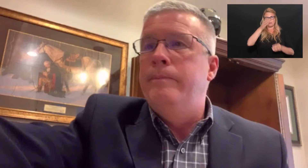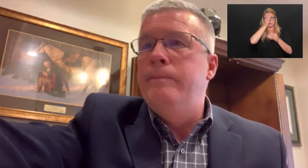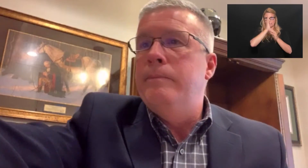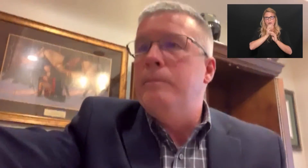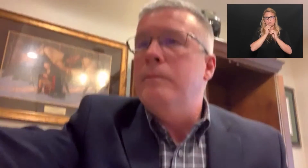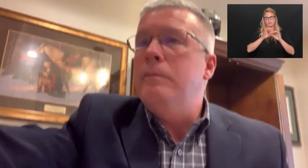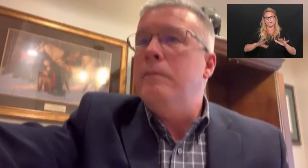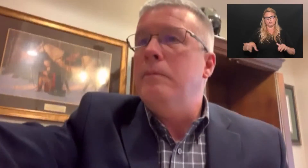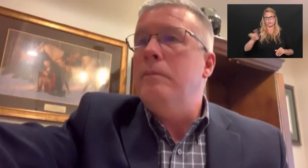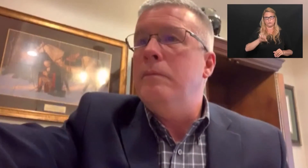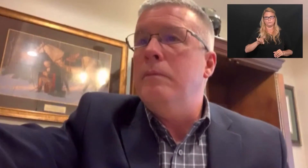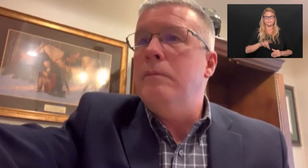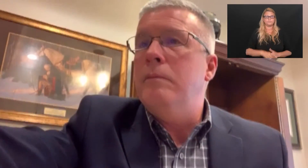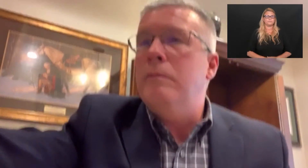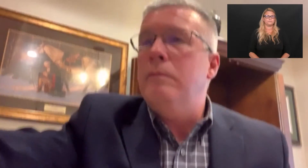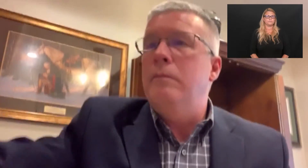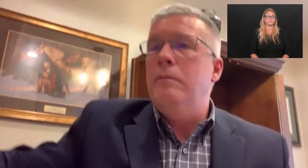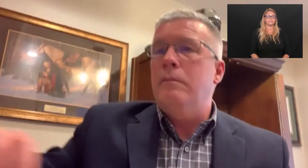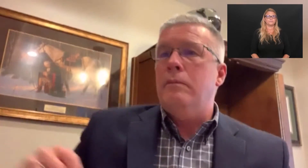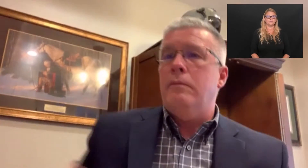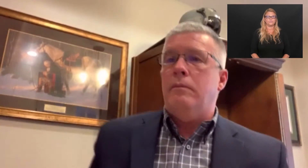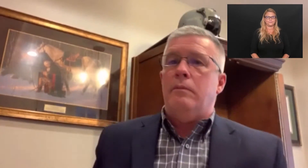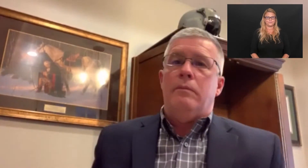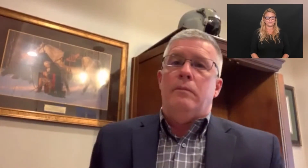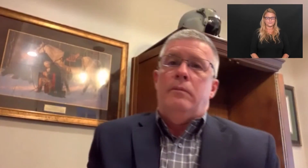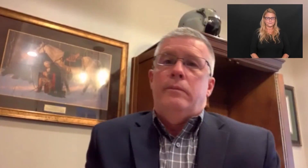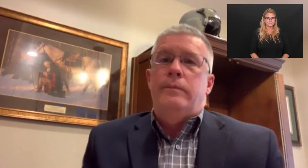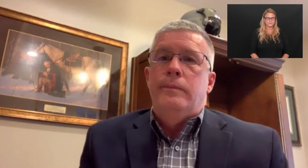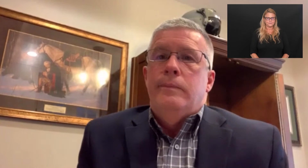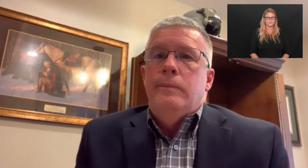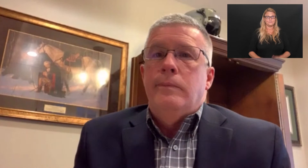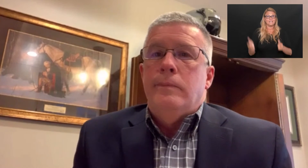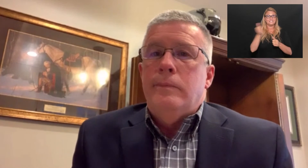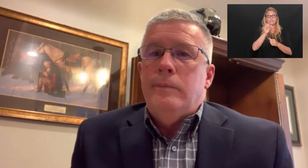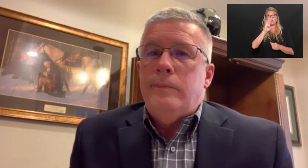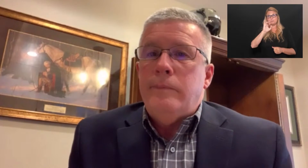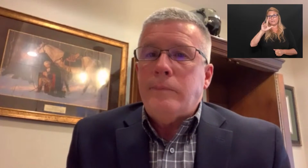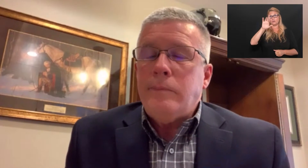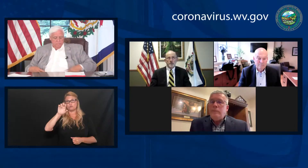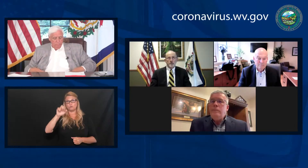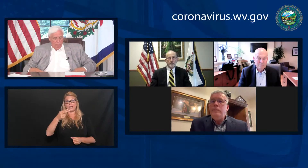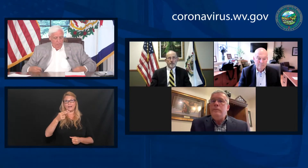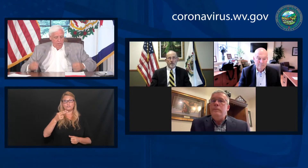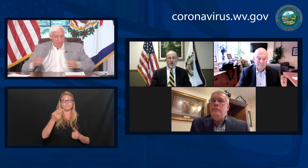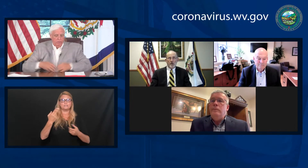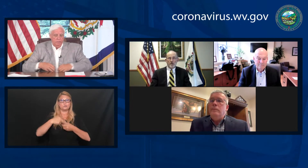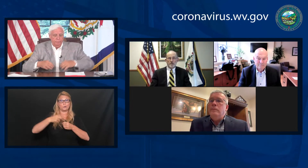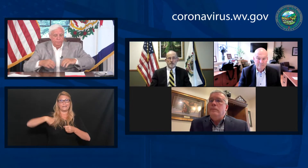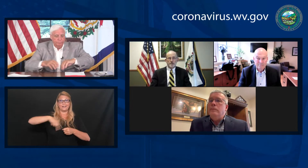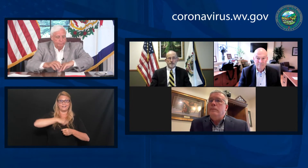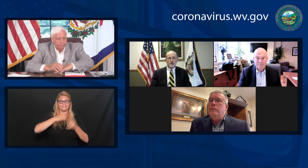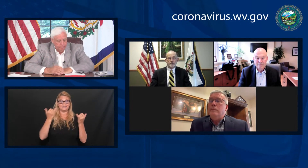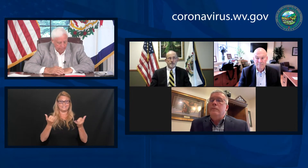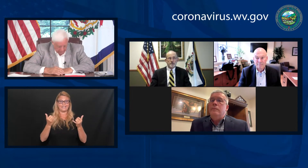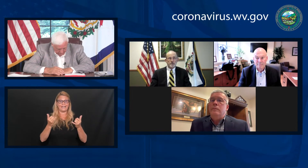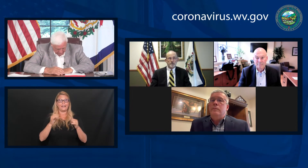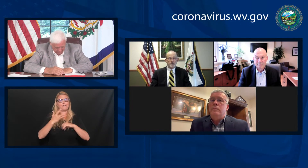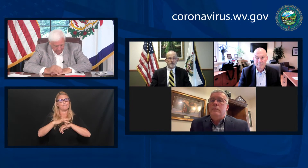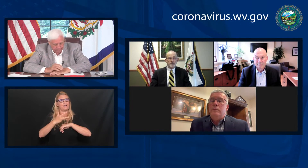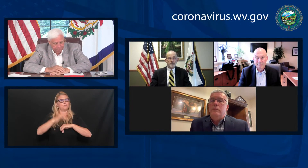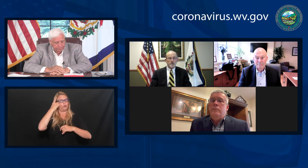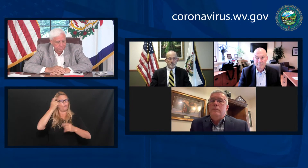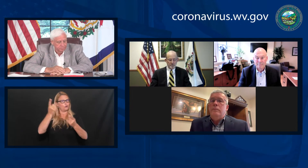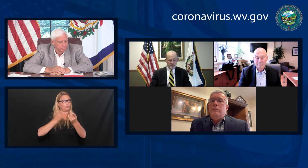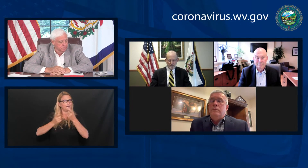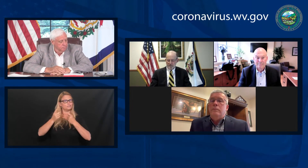you. All right, thank you, sir. Secretary Bill Crouch with the DHHR is also joining us today and is available for questions. Dr.